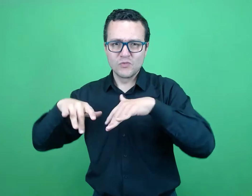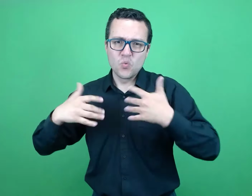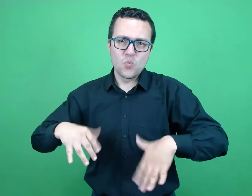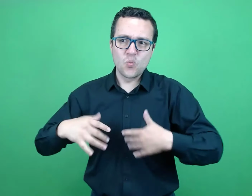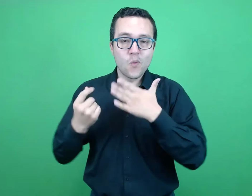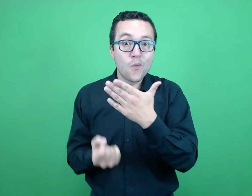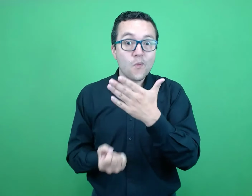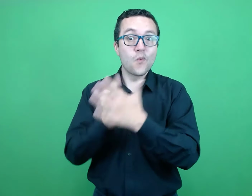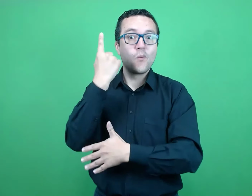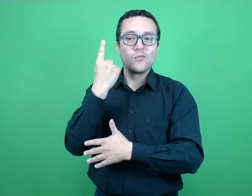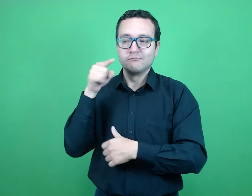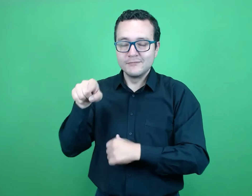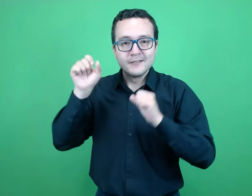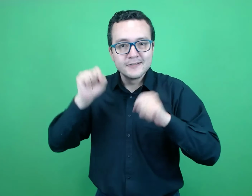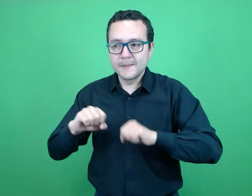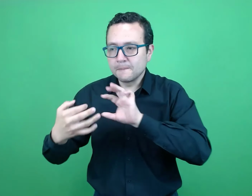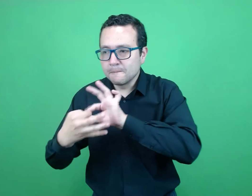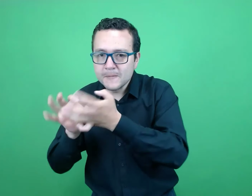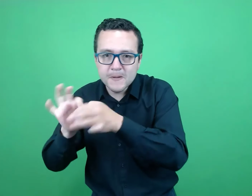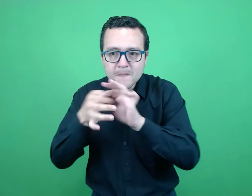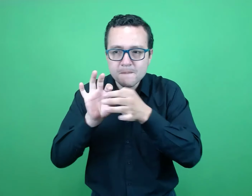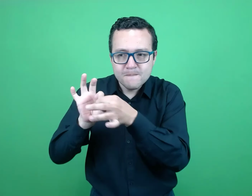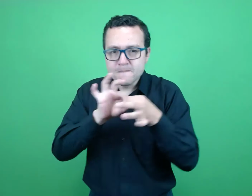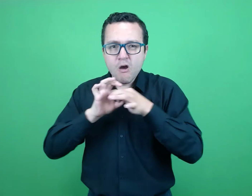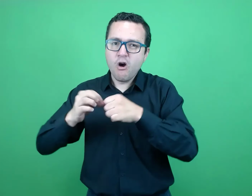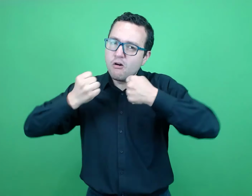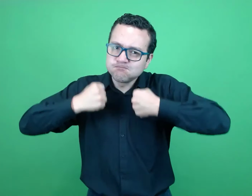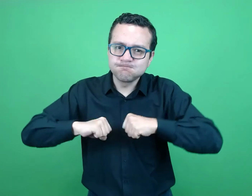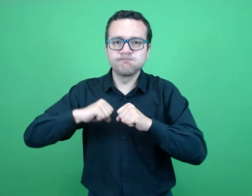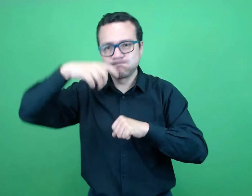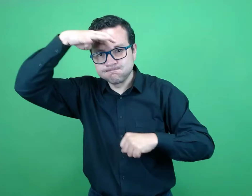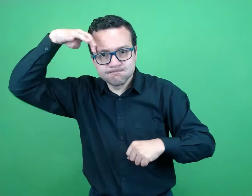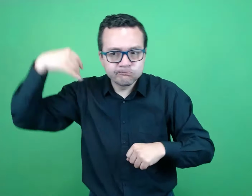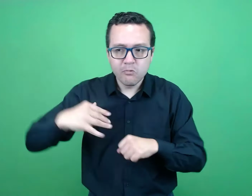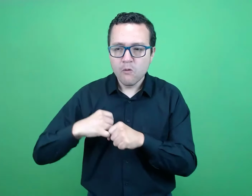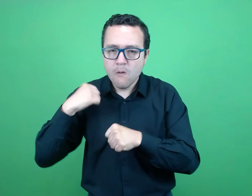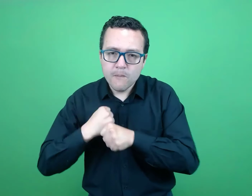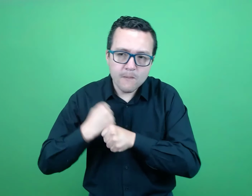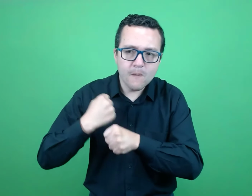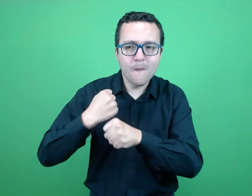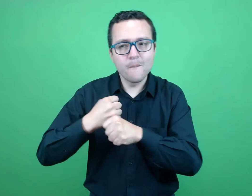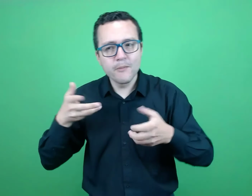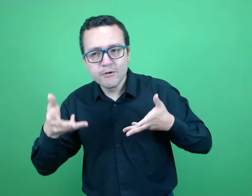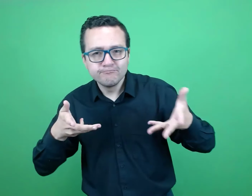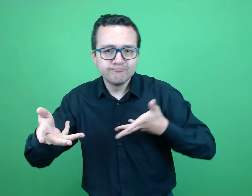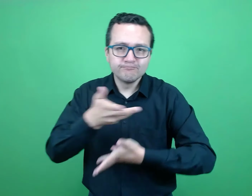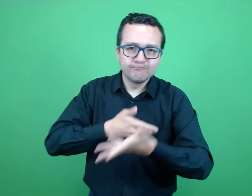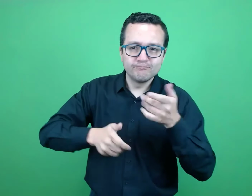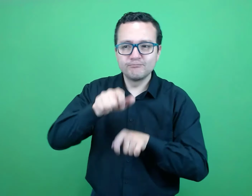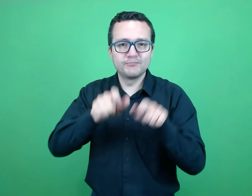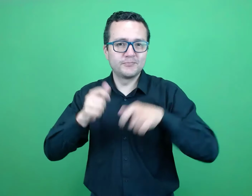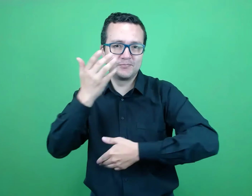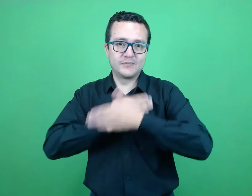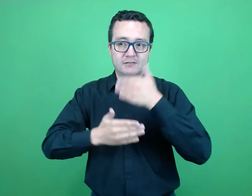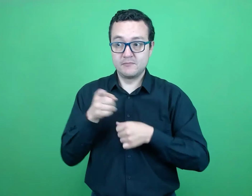worldwide. And it brings together a wide variety of stakeholders every few years to have these really important